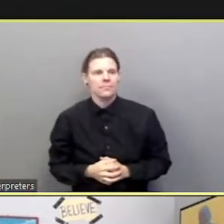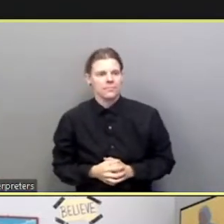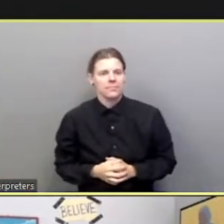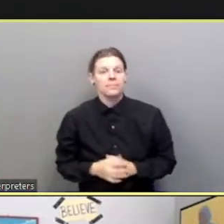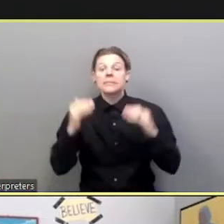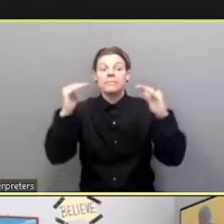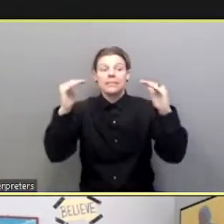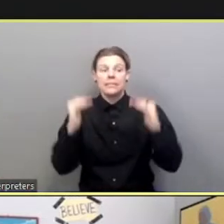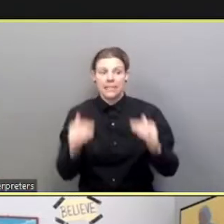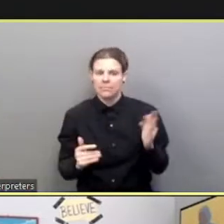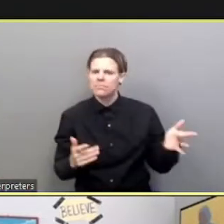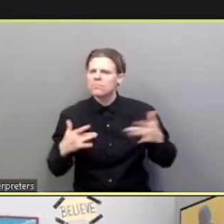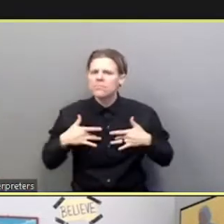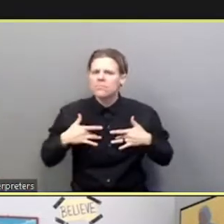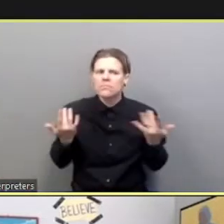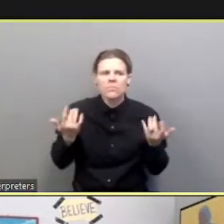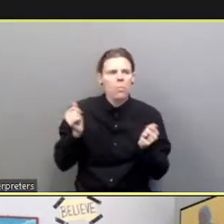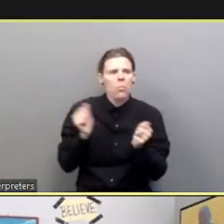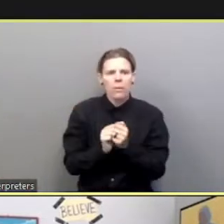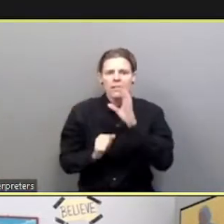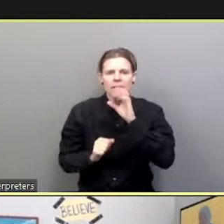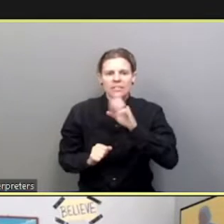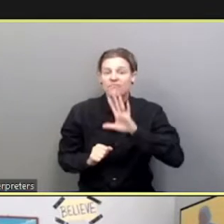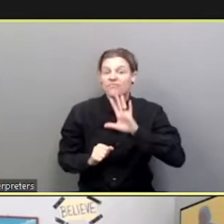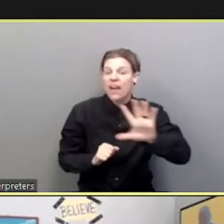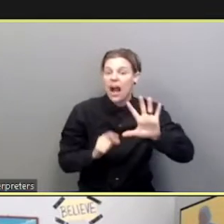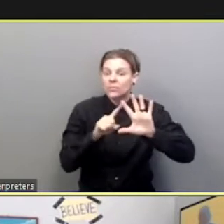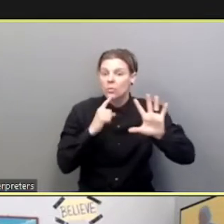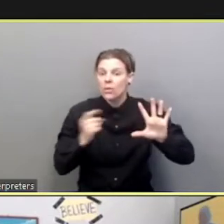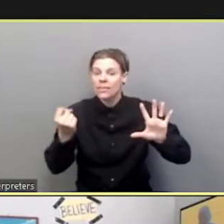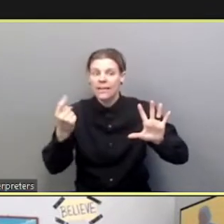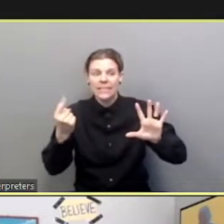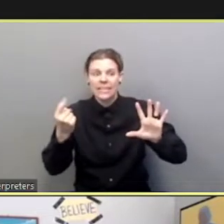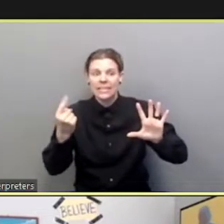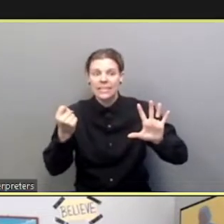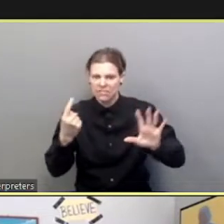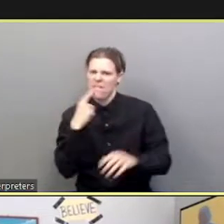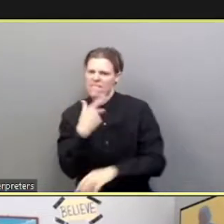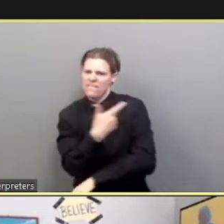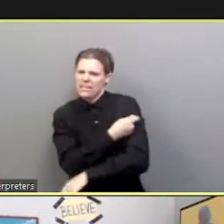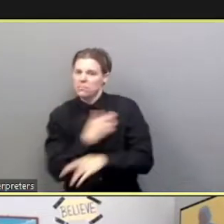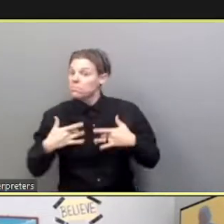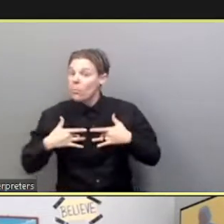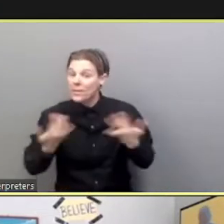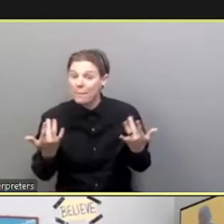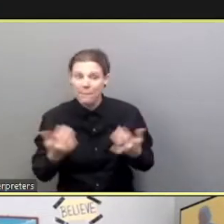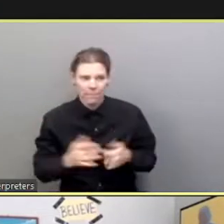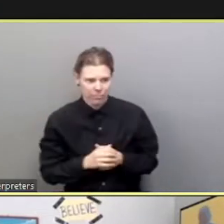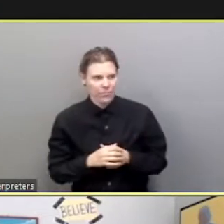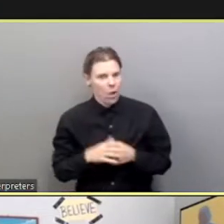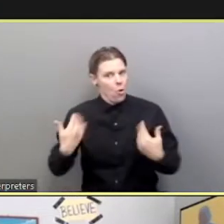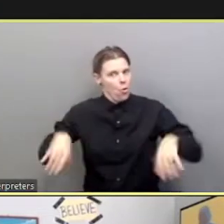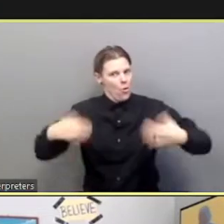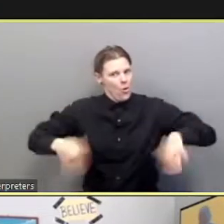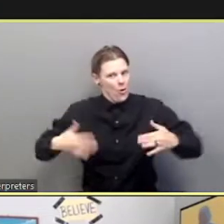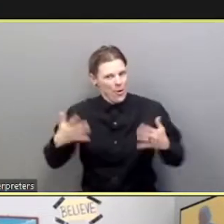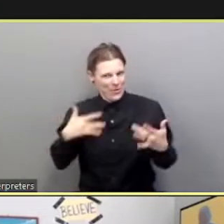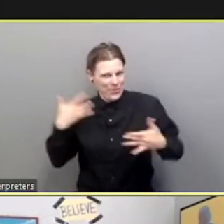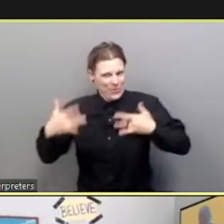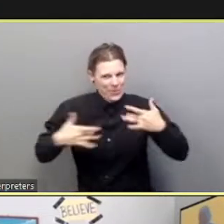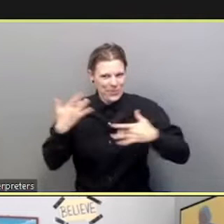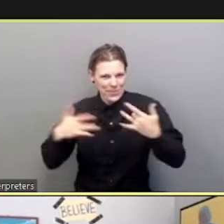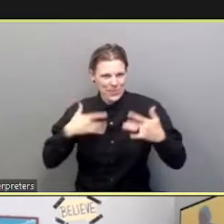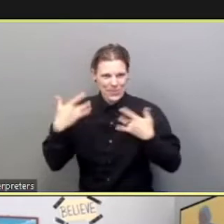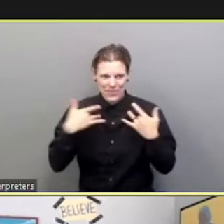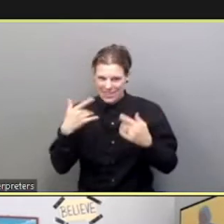for the vaccines for 5 to 11-year-olds. So we are excited about vaccinated 5 to 11-year-olds because they